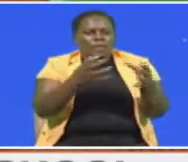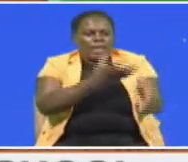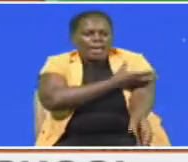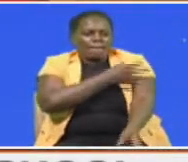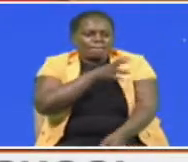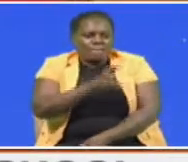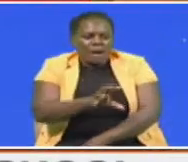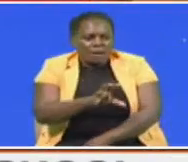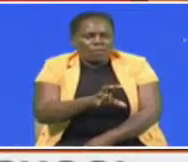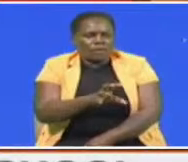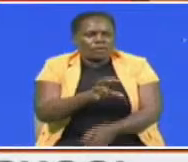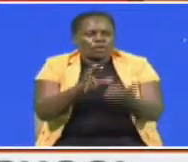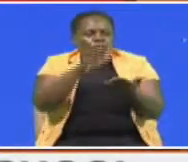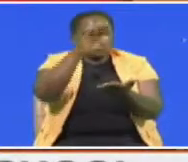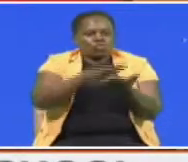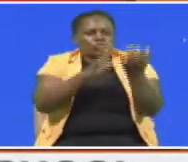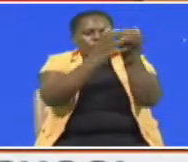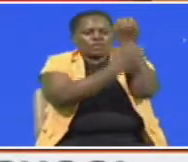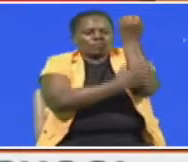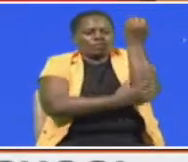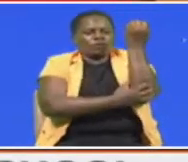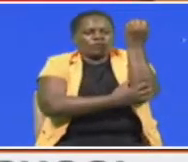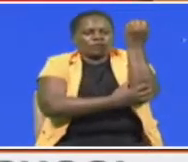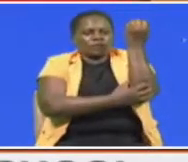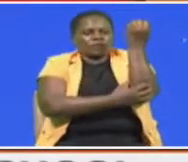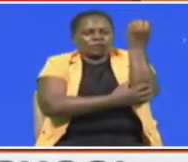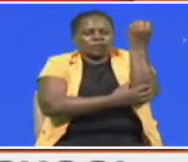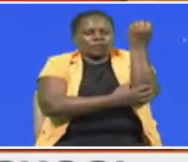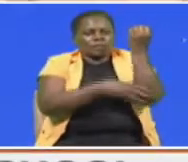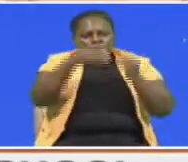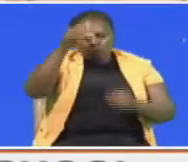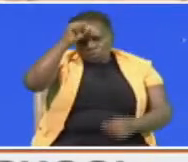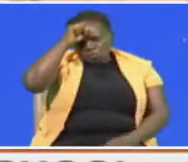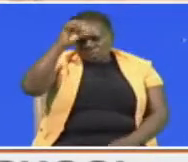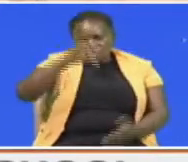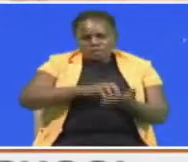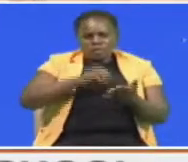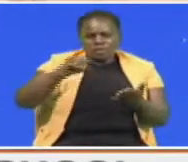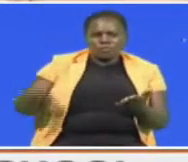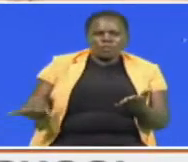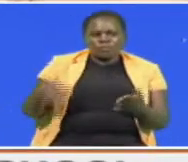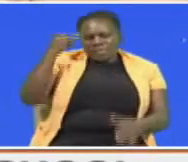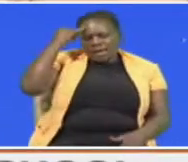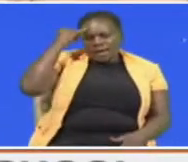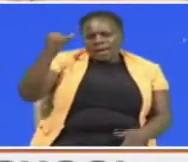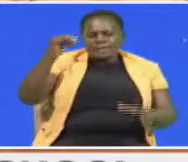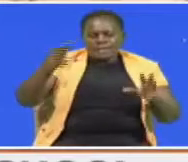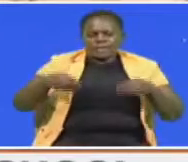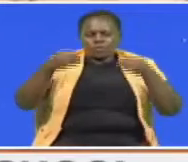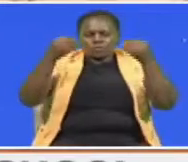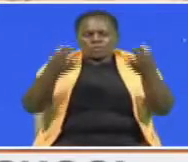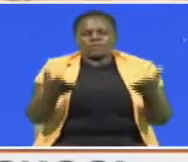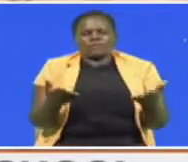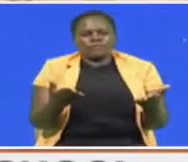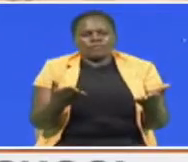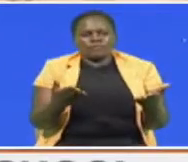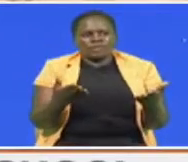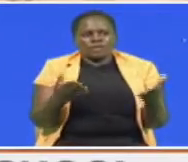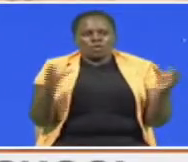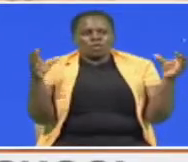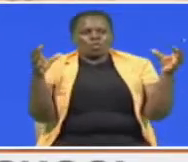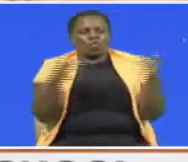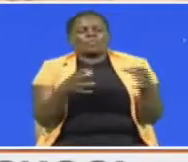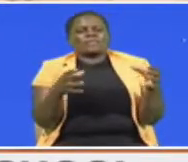empowered to reduce poverty rates that ride on illiteracy. The idea was to give the